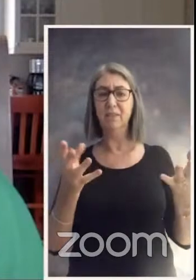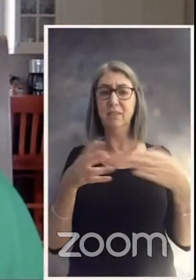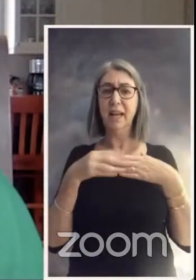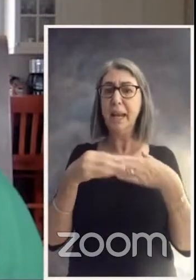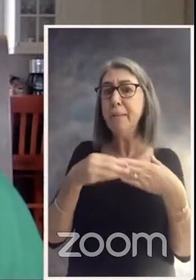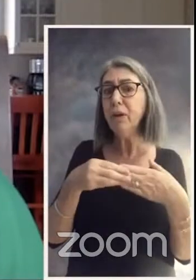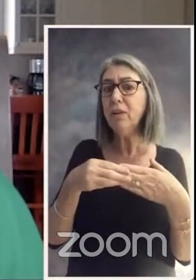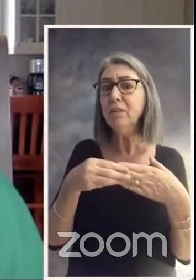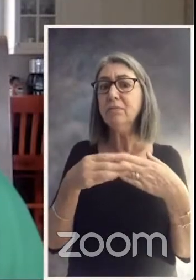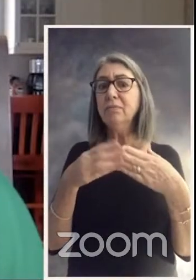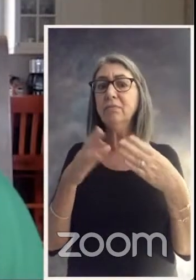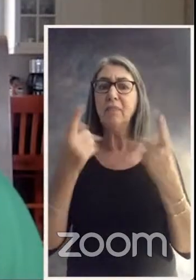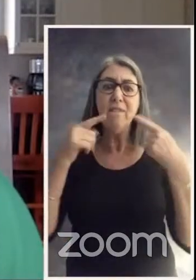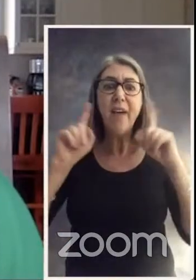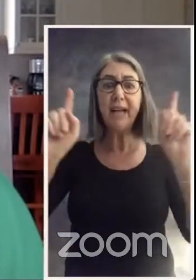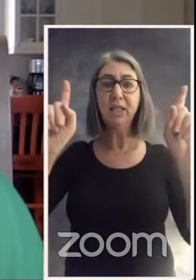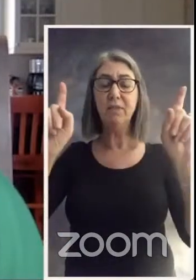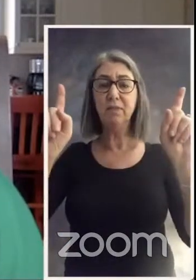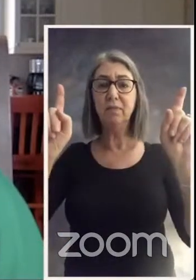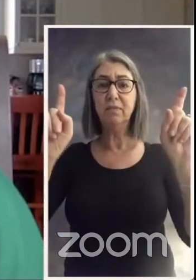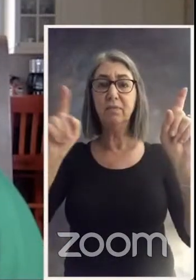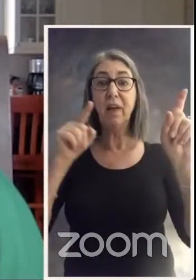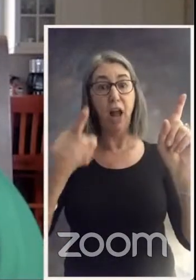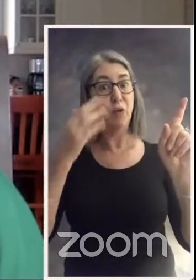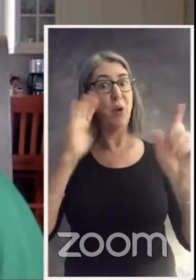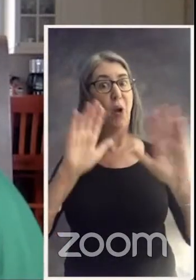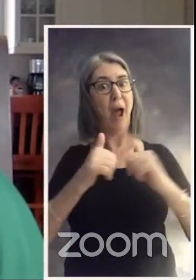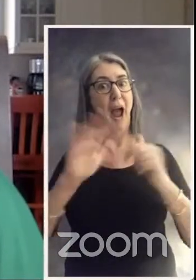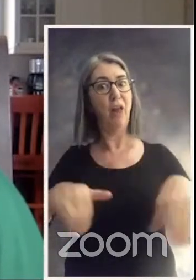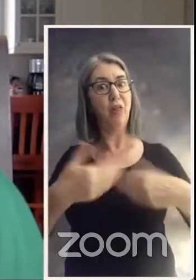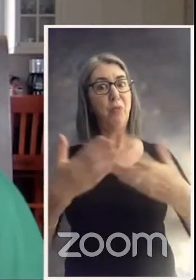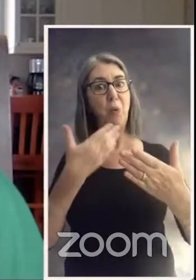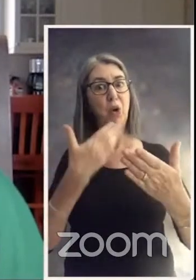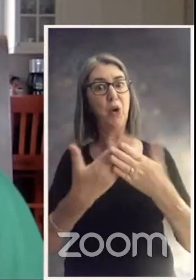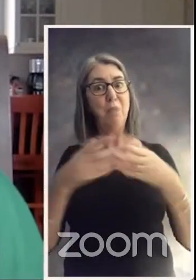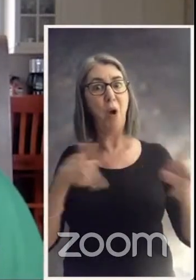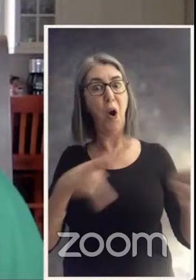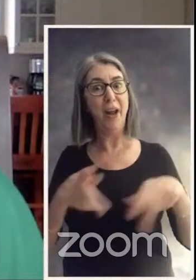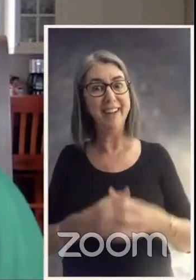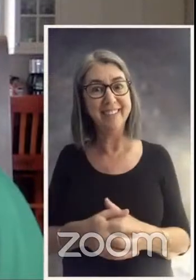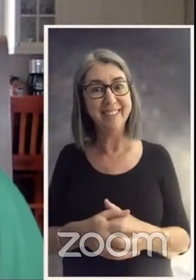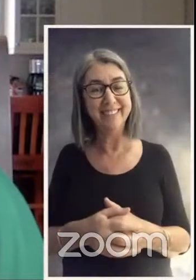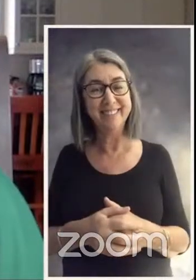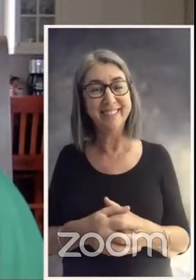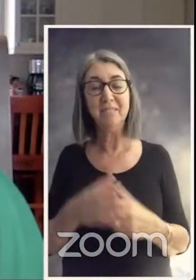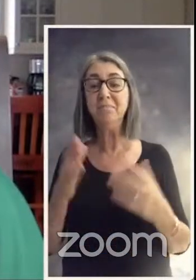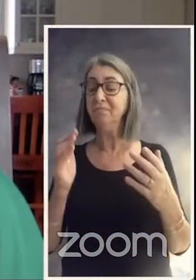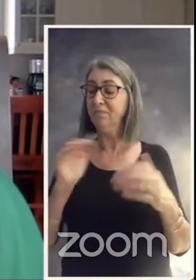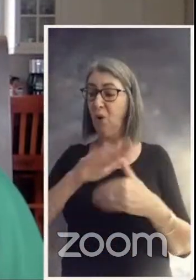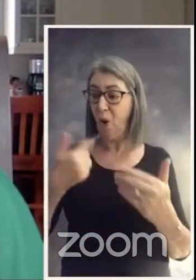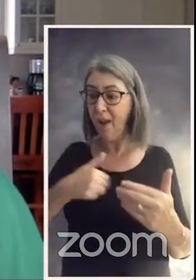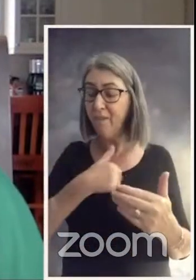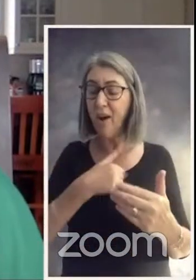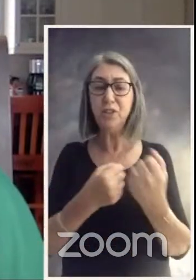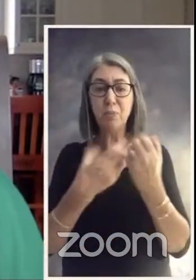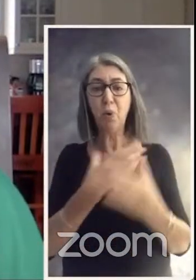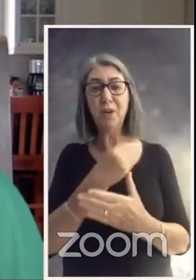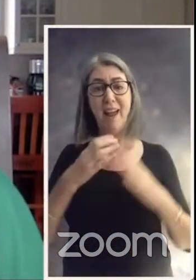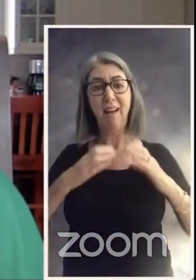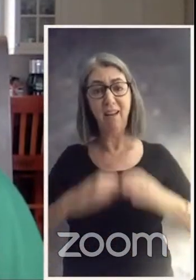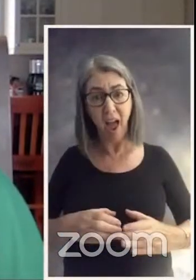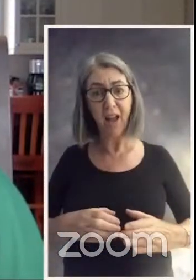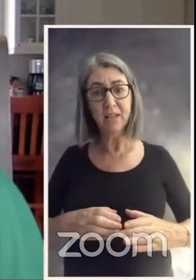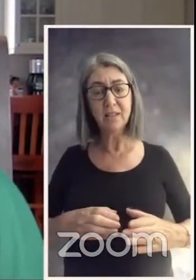innovative, nimble, effective, and you know how to throw a good party. You make all of us, supporters